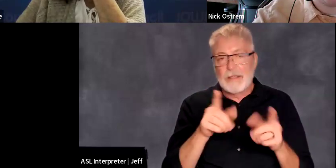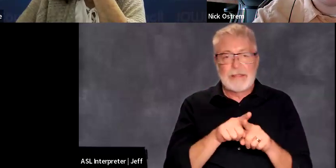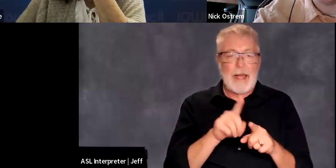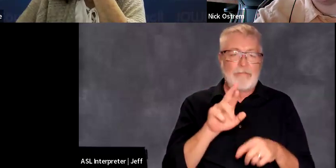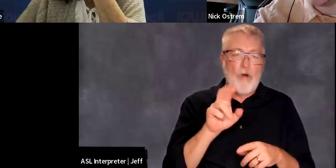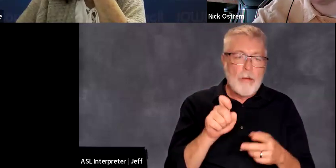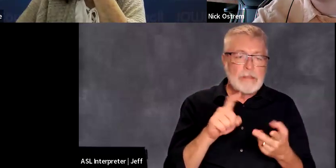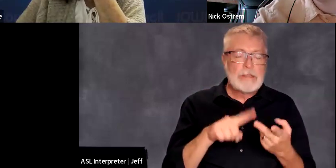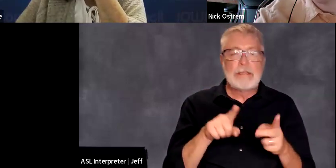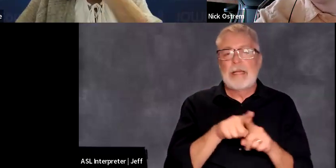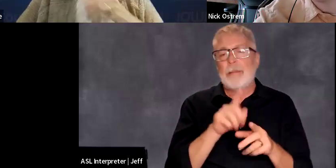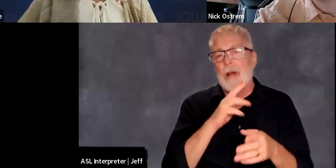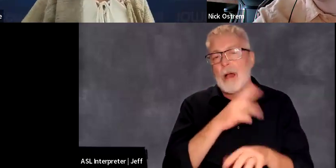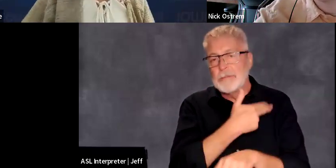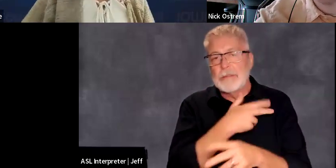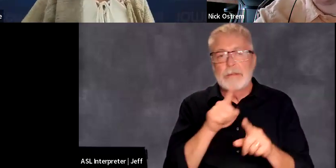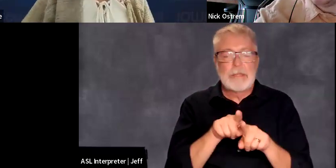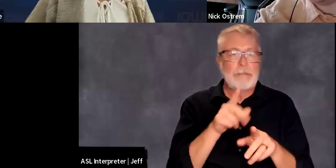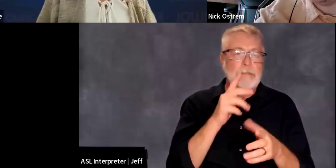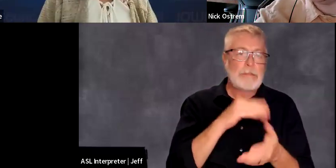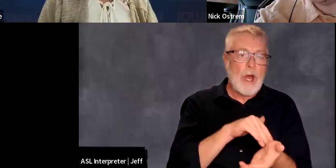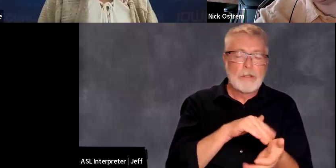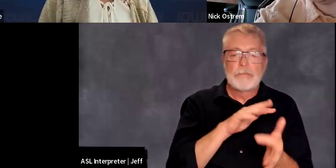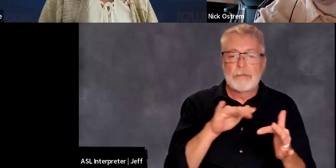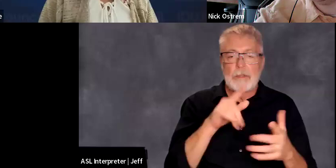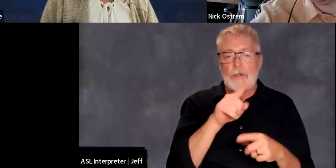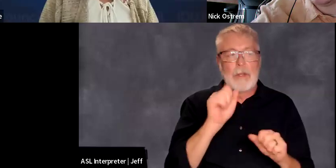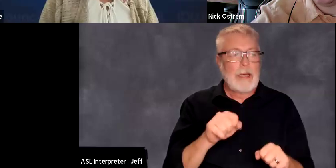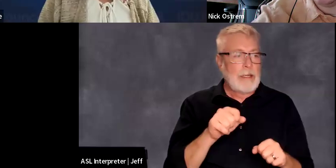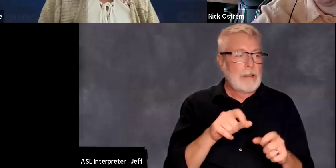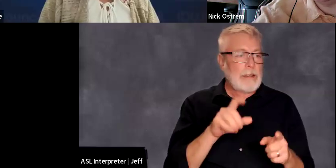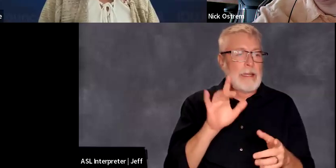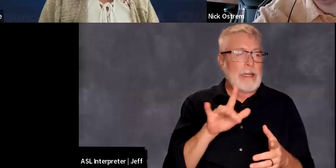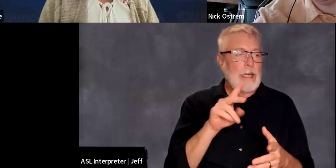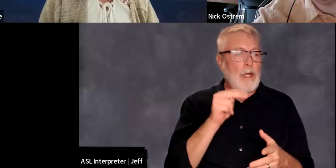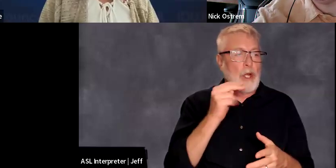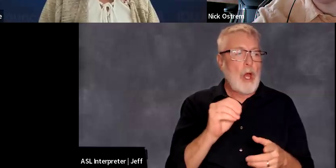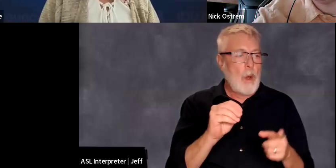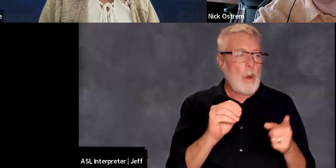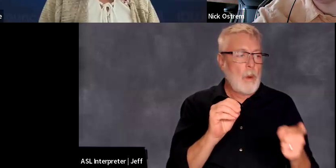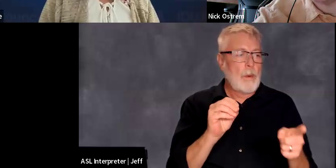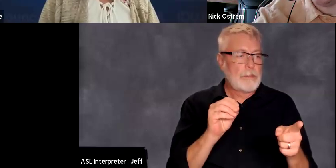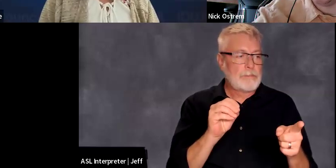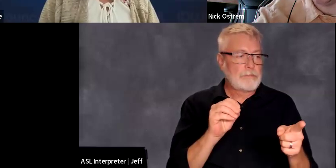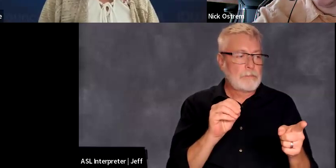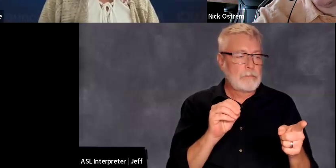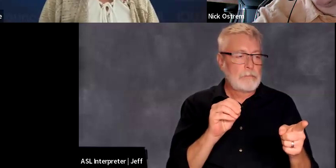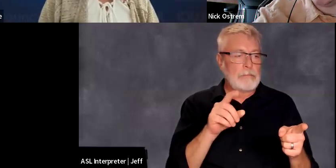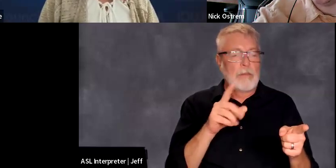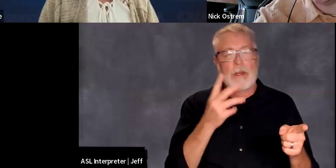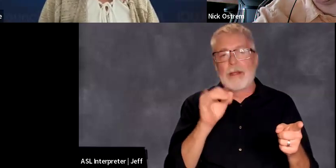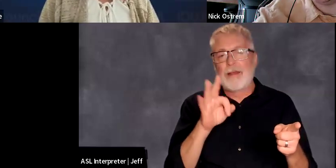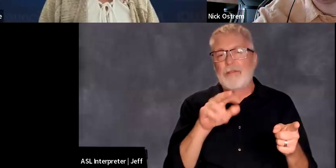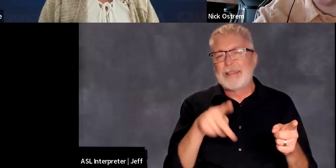pharmacy, same hospital, same doctors, you can actually just click no. Does the second person have